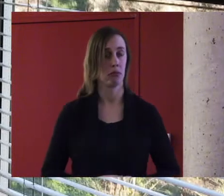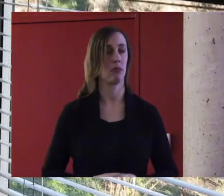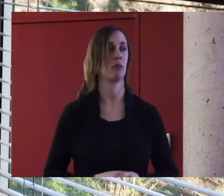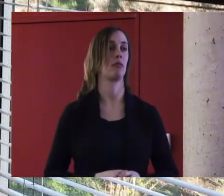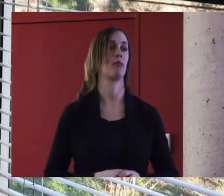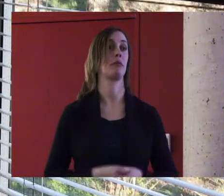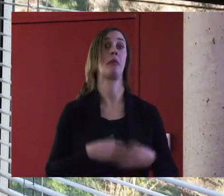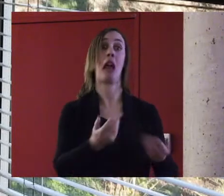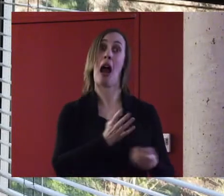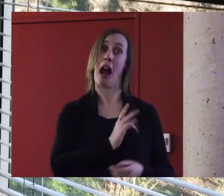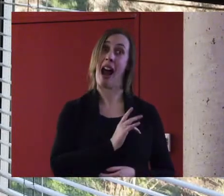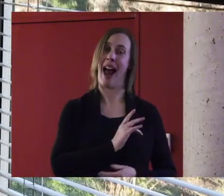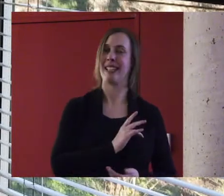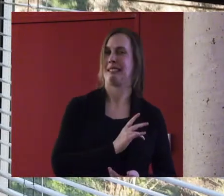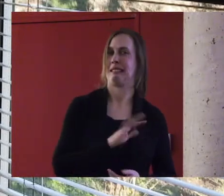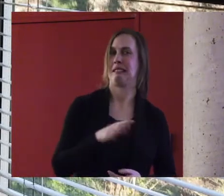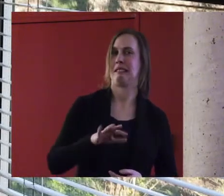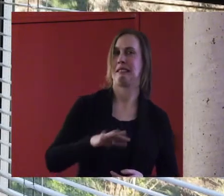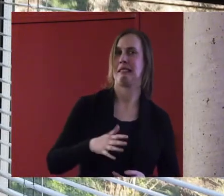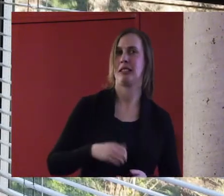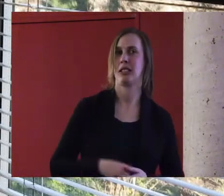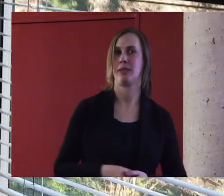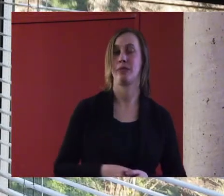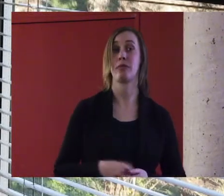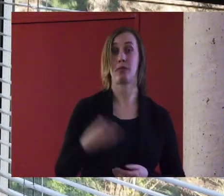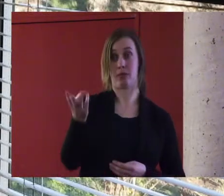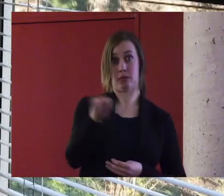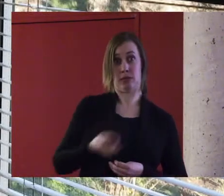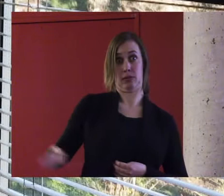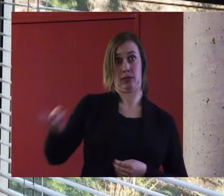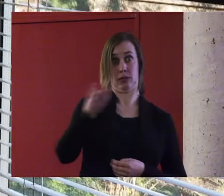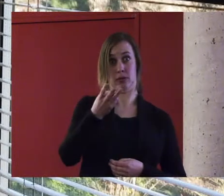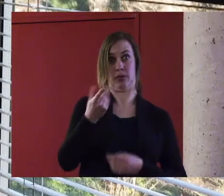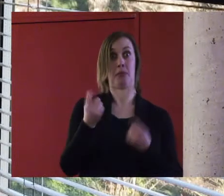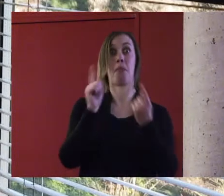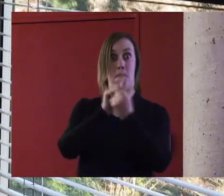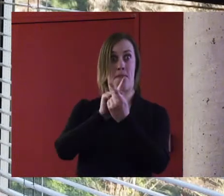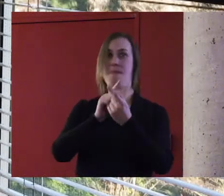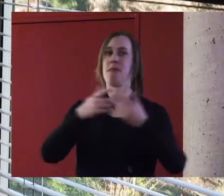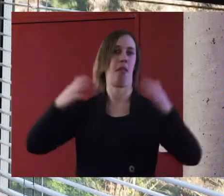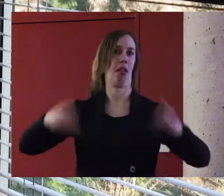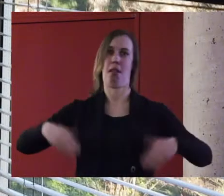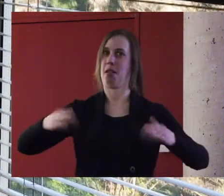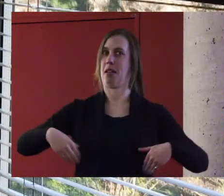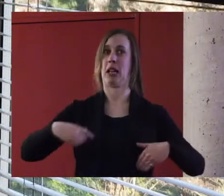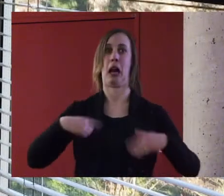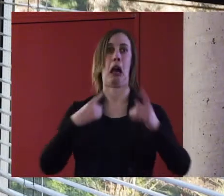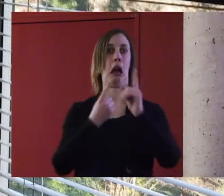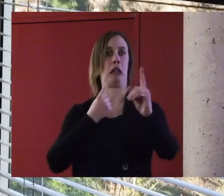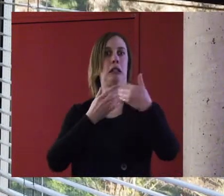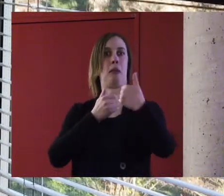Well, not as it turned out. The 6 residents never met each other. There were no group